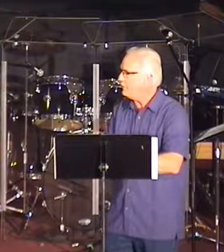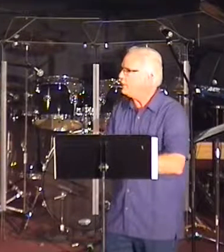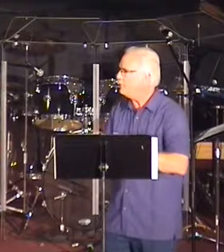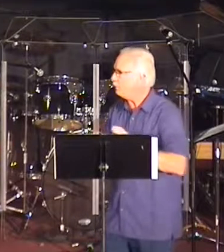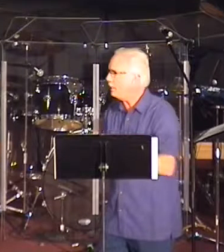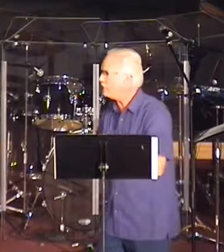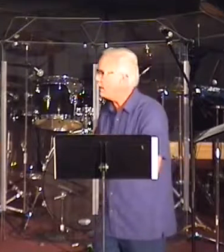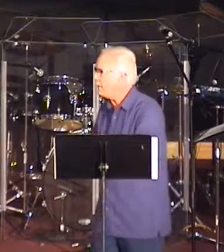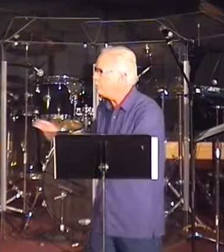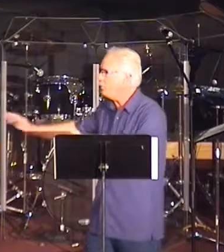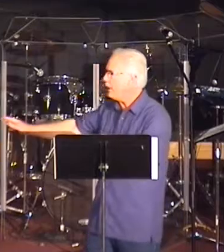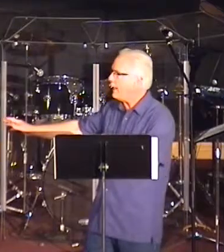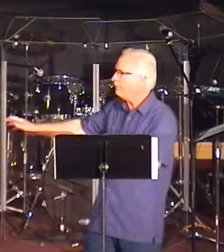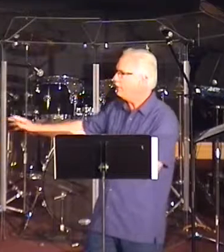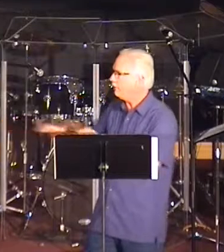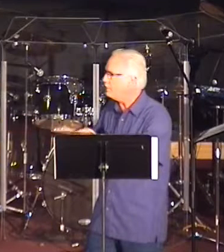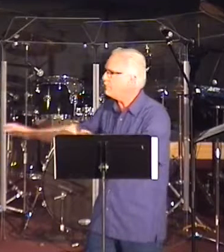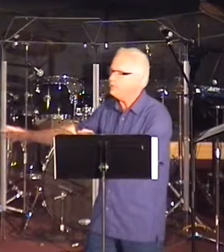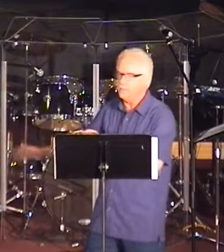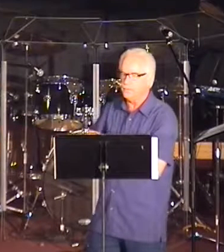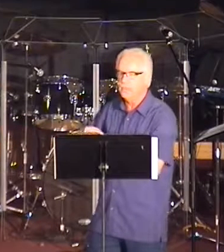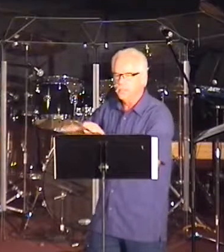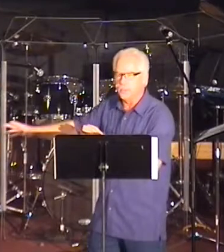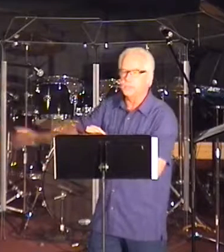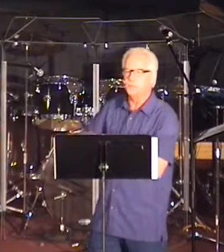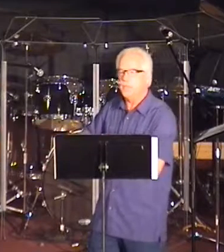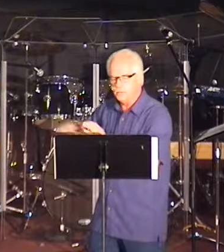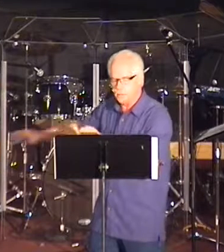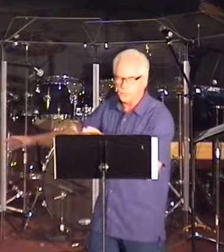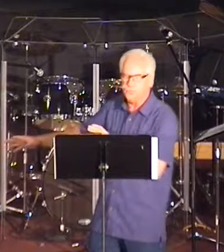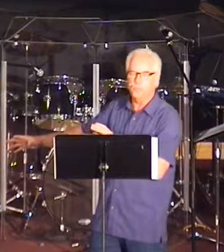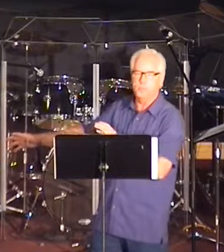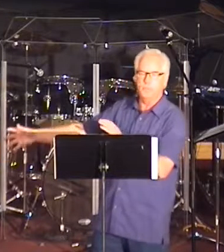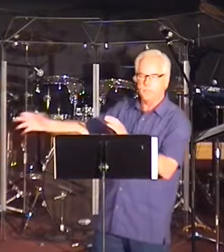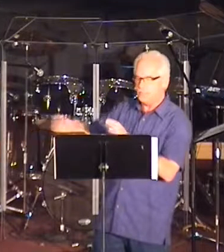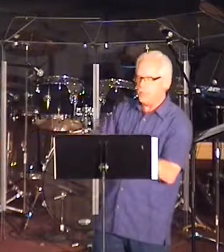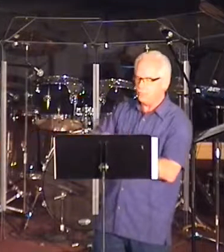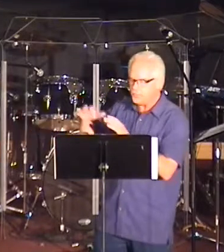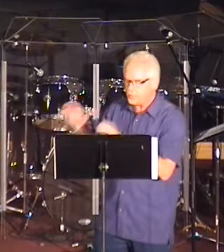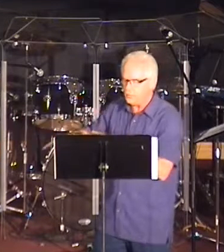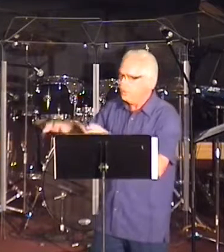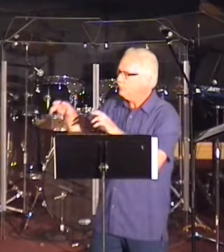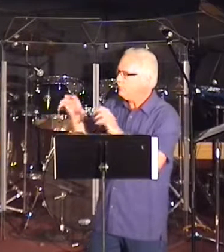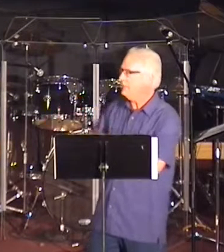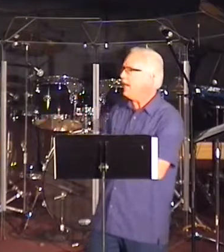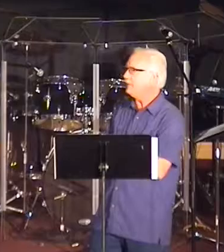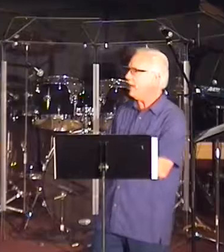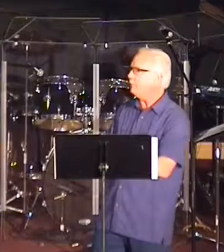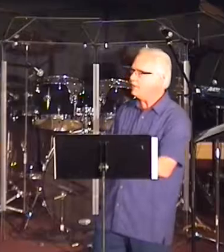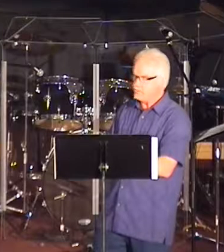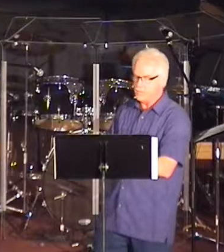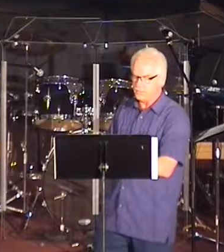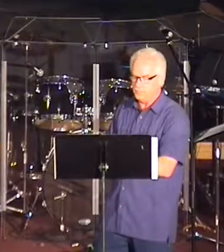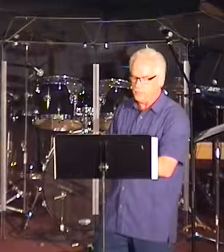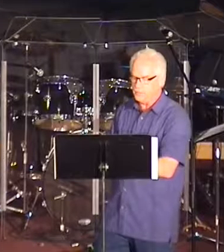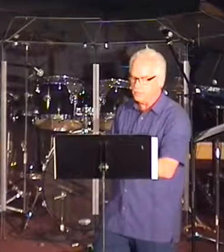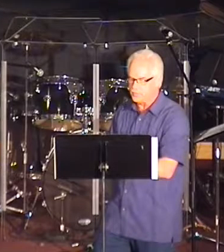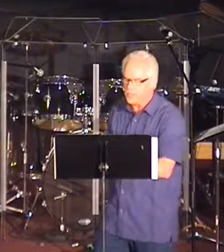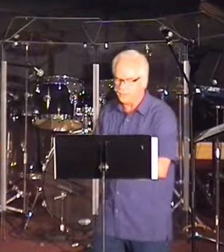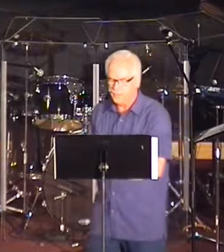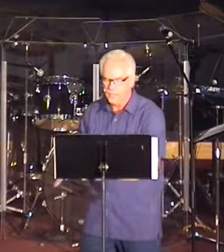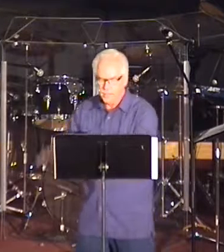very day as he prophesied about what would happen, the curse of the earth and curse of man, the curse of woman, but then the devil himself would be knocked out by Jesus